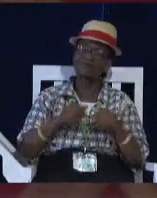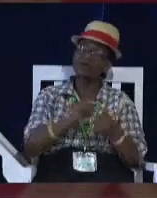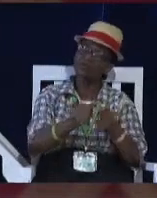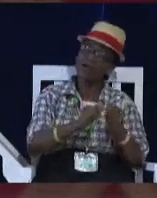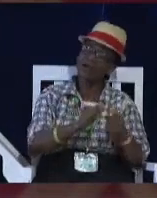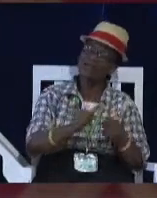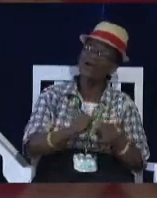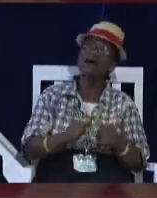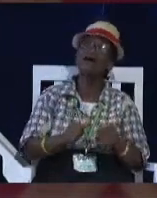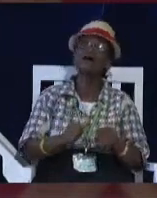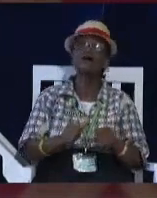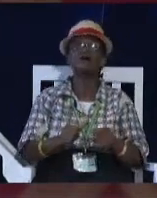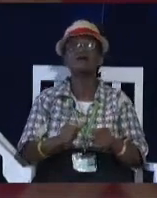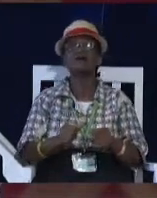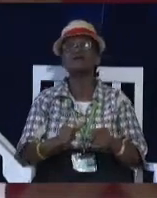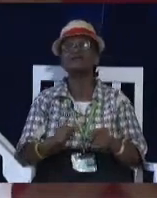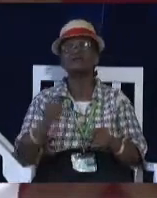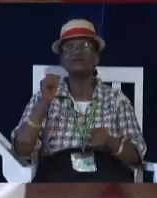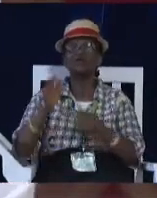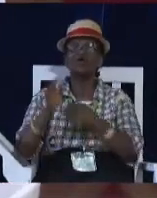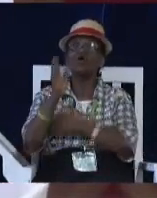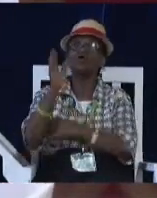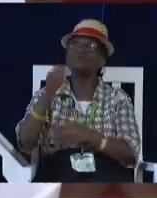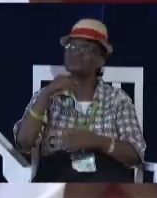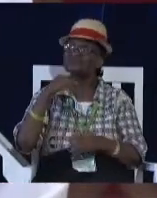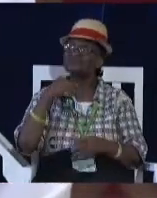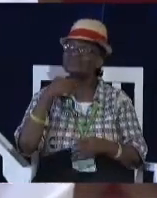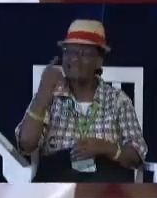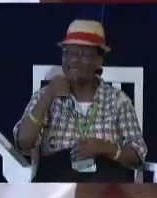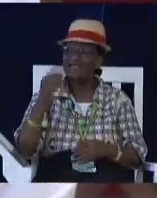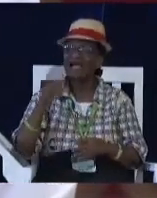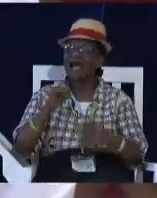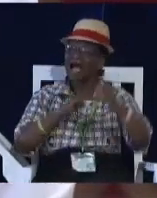him two new kidneys.